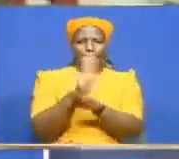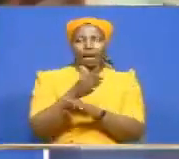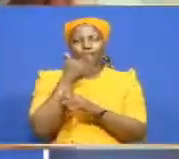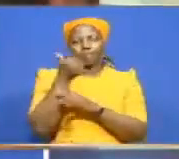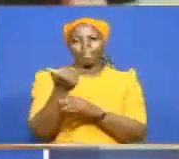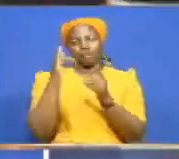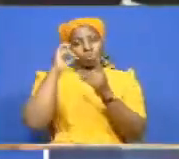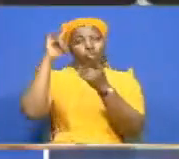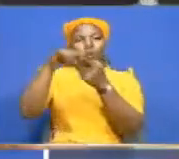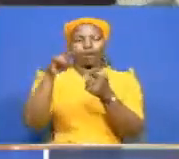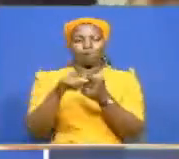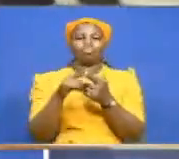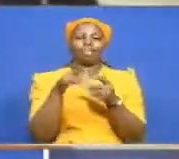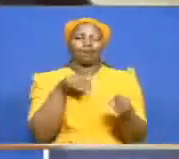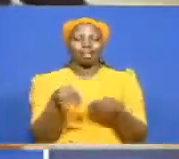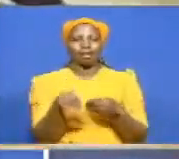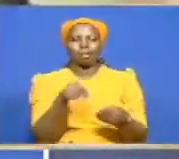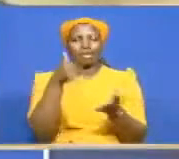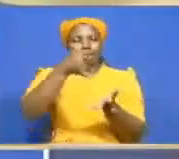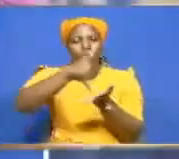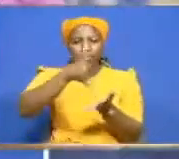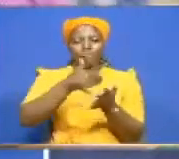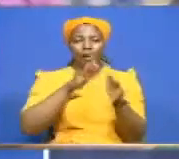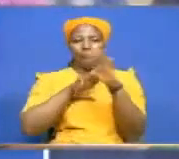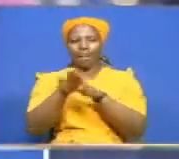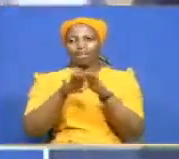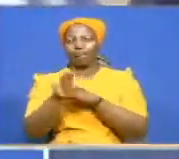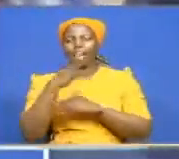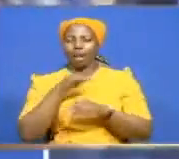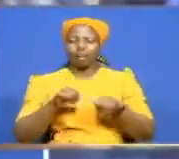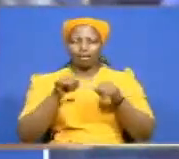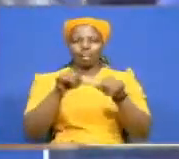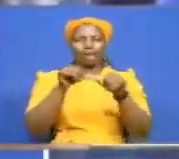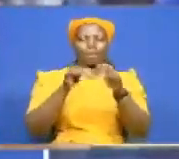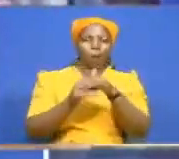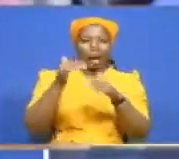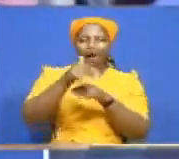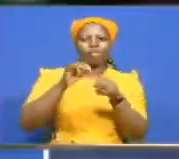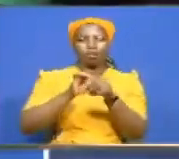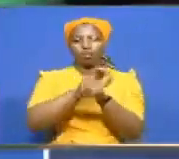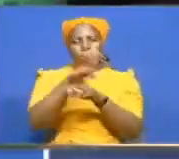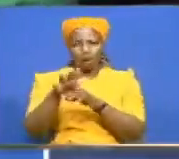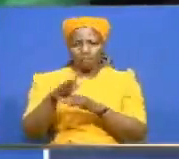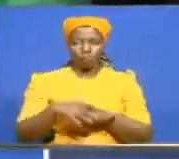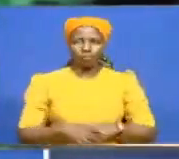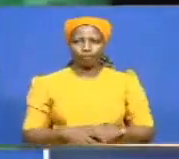a Disability-Inclusive, Accessible and Sustainable Post-COVID-19 World.